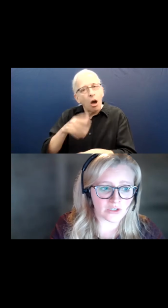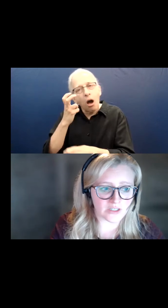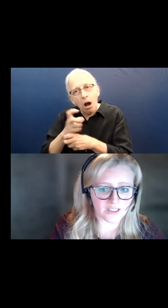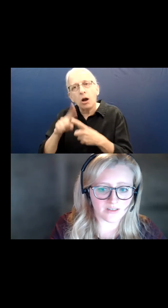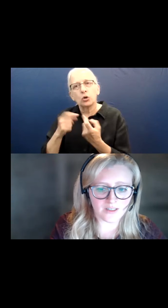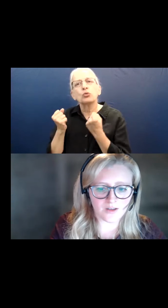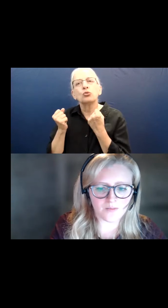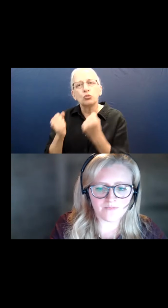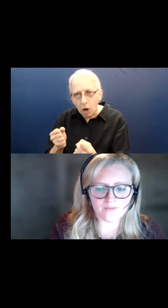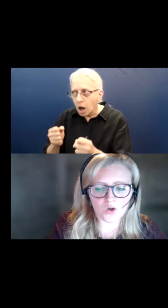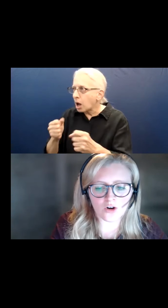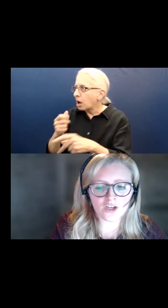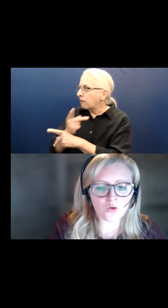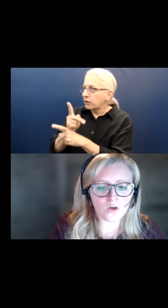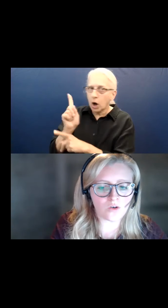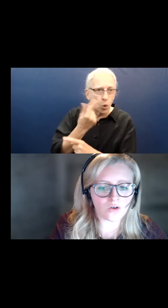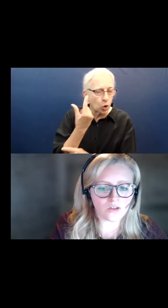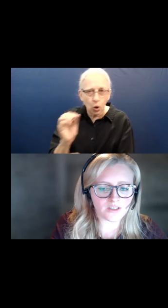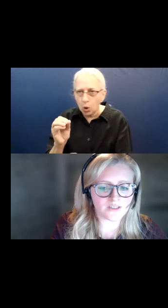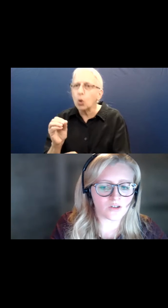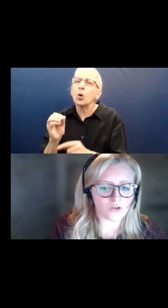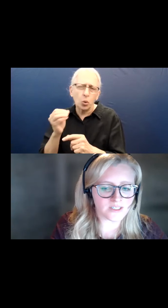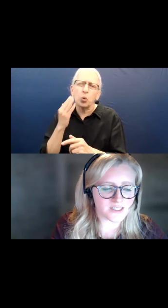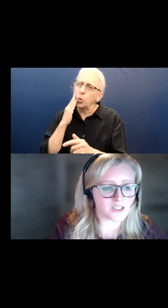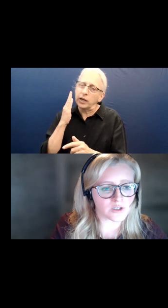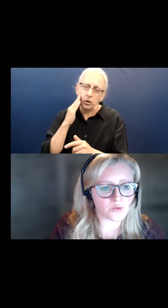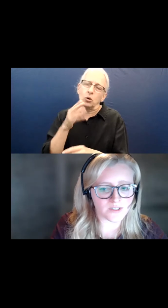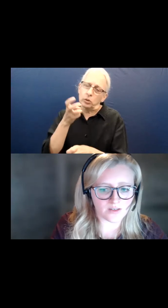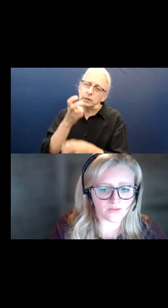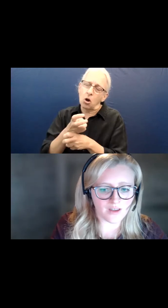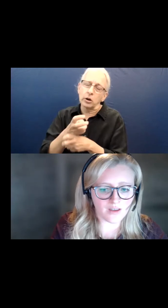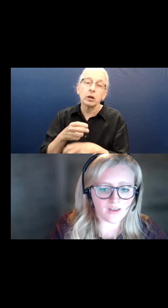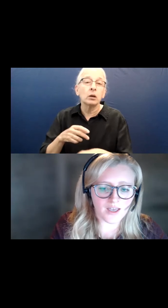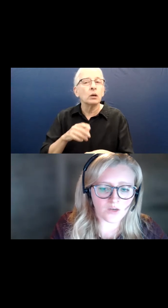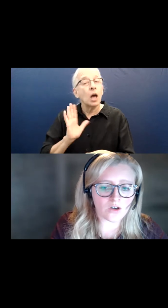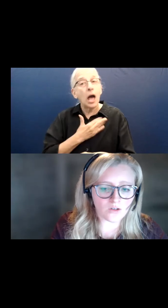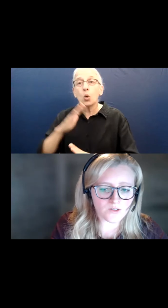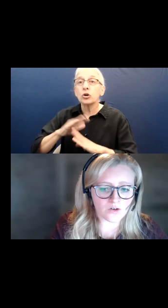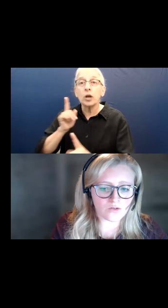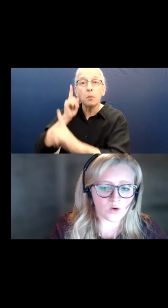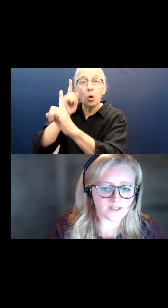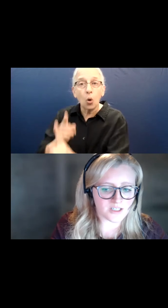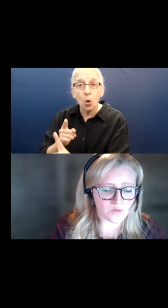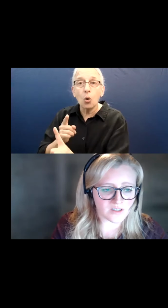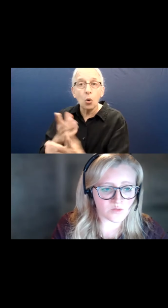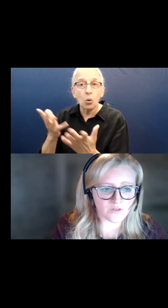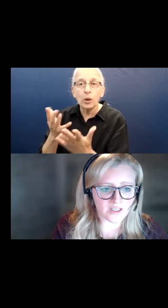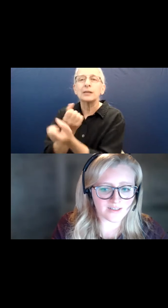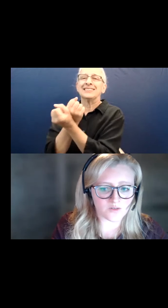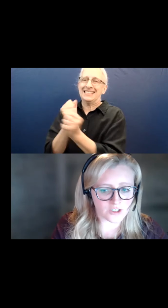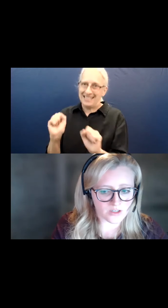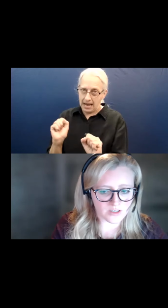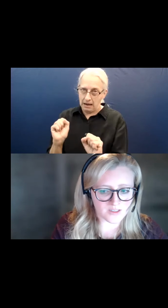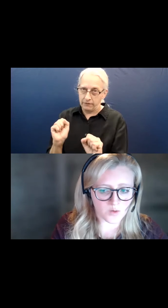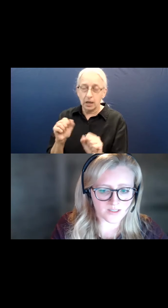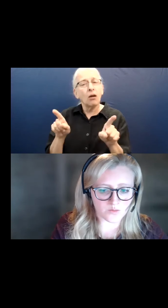in your community. Our number one goal is always to keep people safe, and we also want to keep things moving